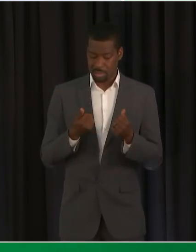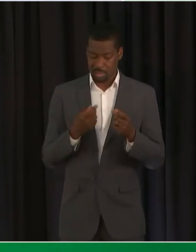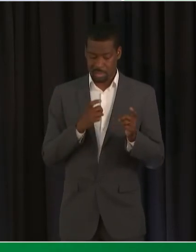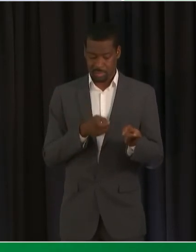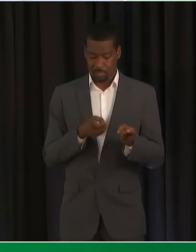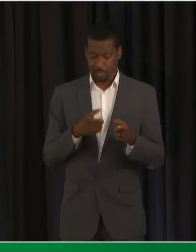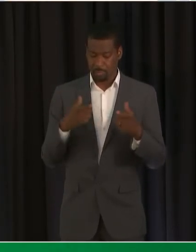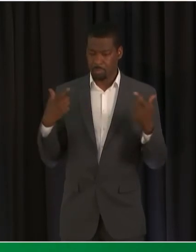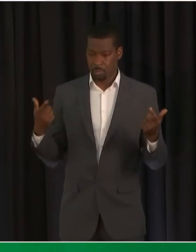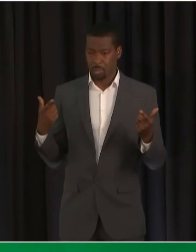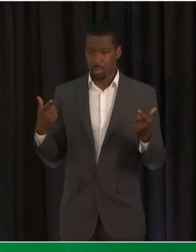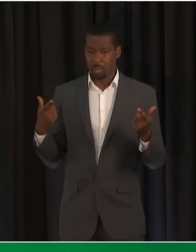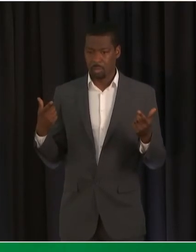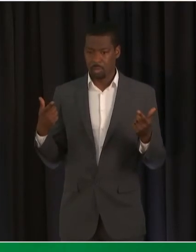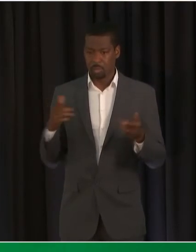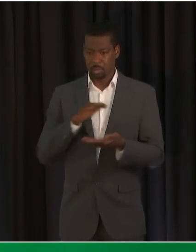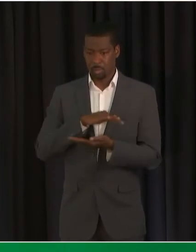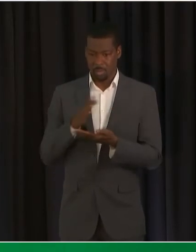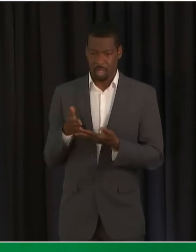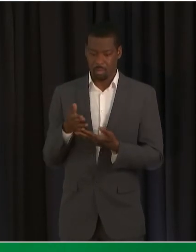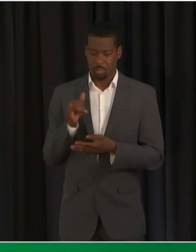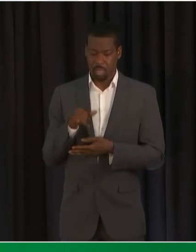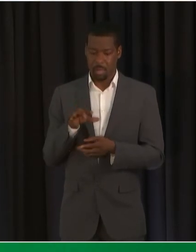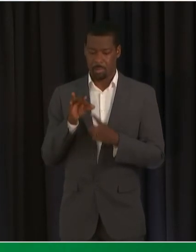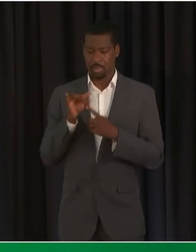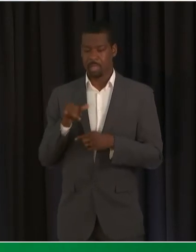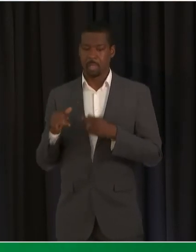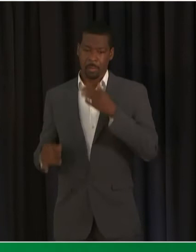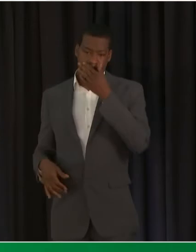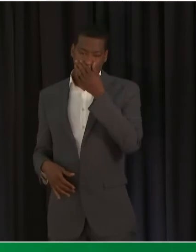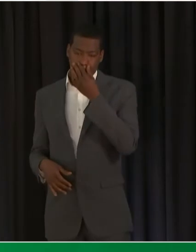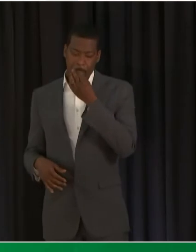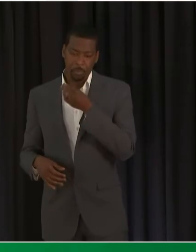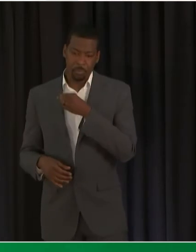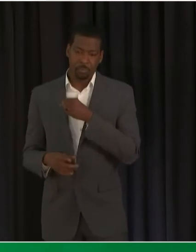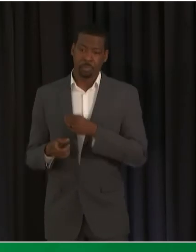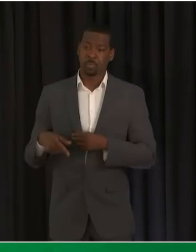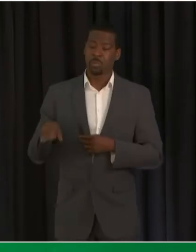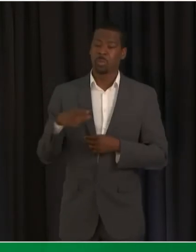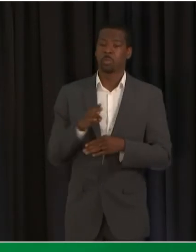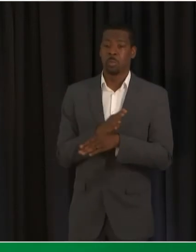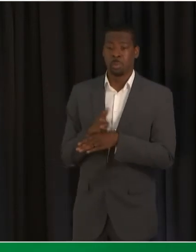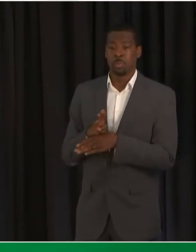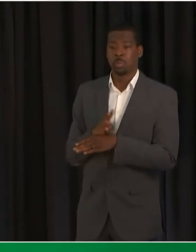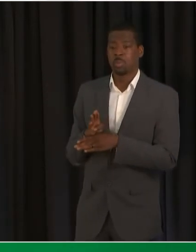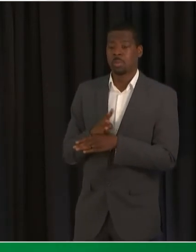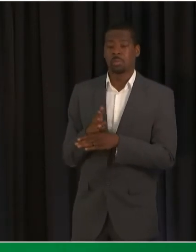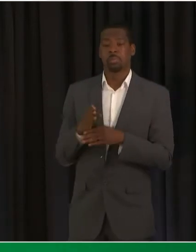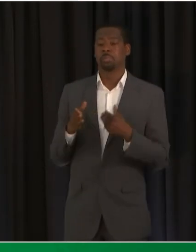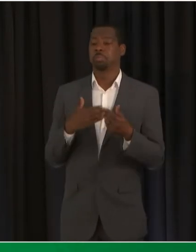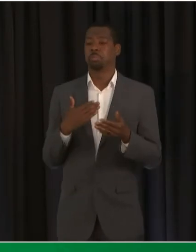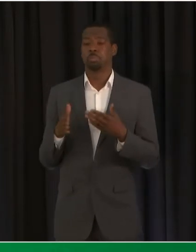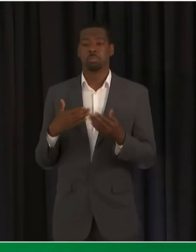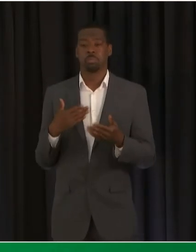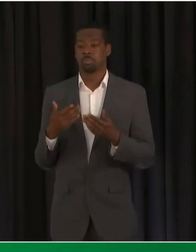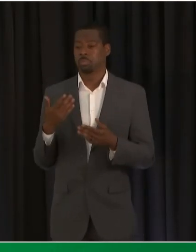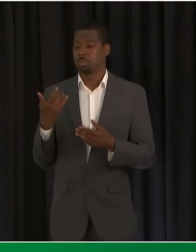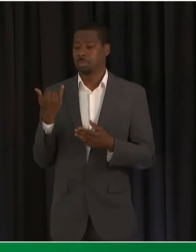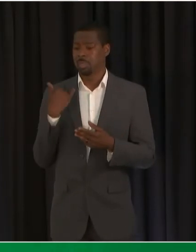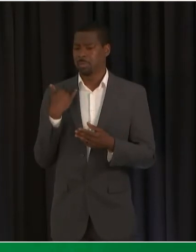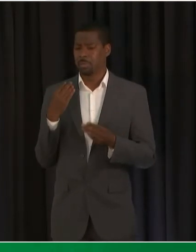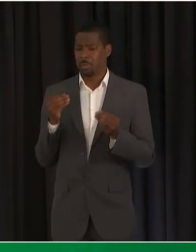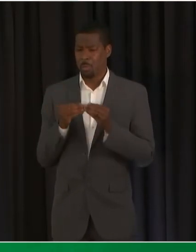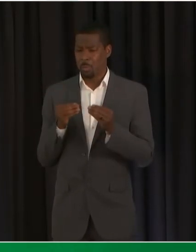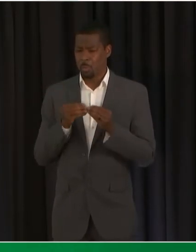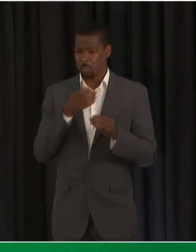you the largest amount, that's the one that you go with. Okay. And Yeah. those businesses would be eligible even if they serve more primarily